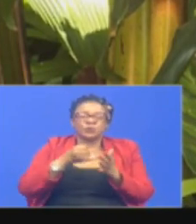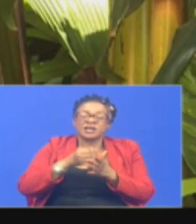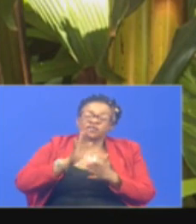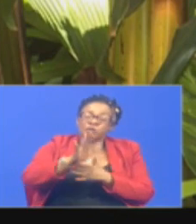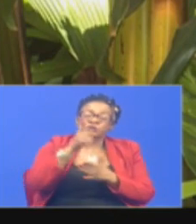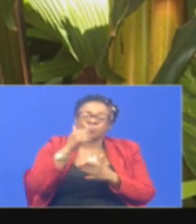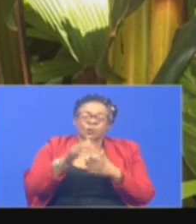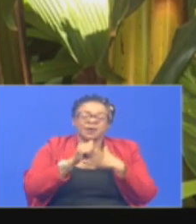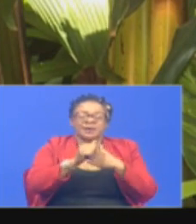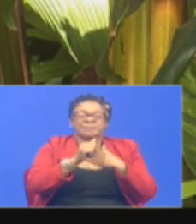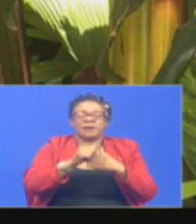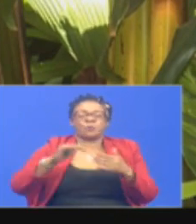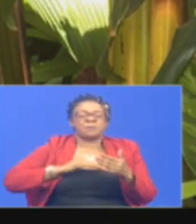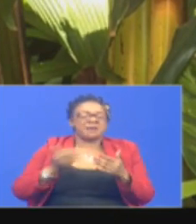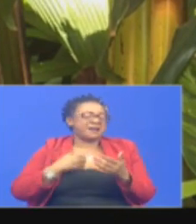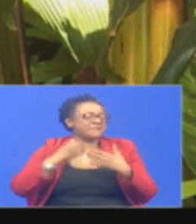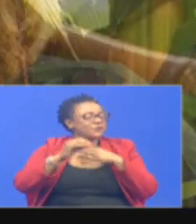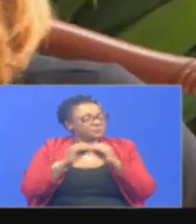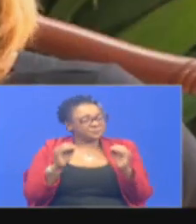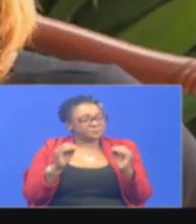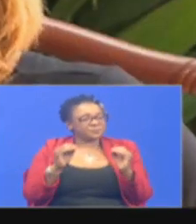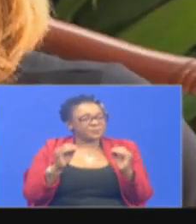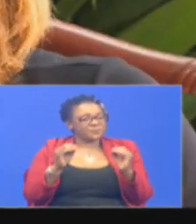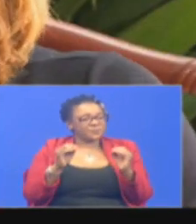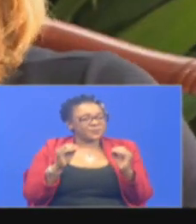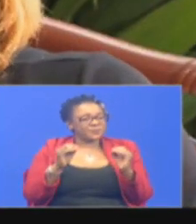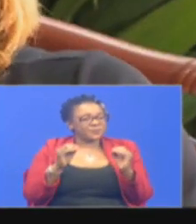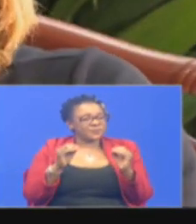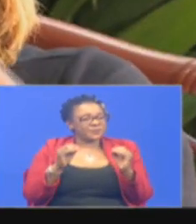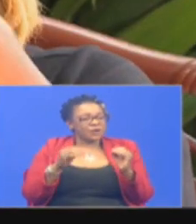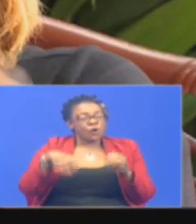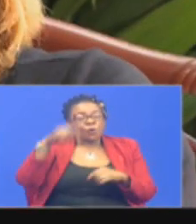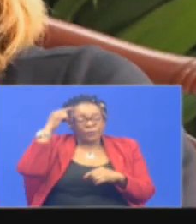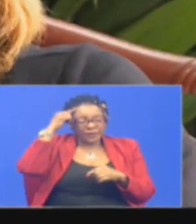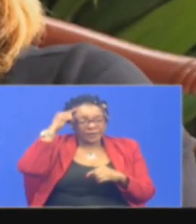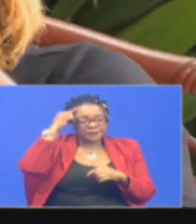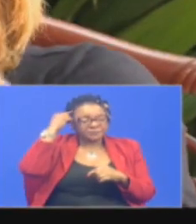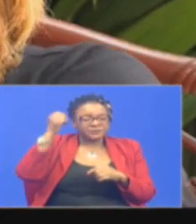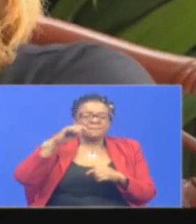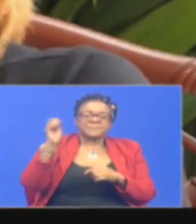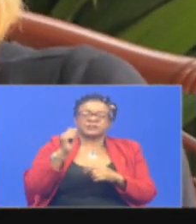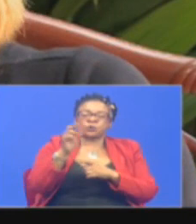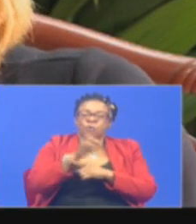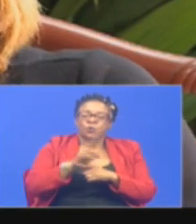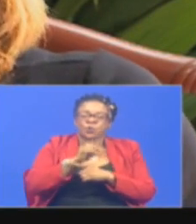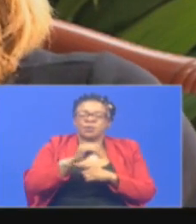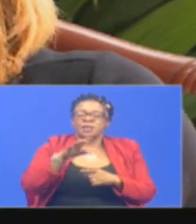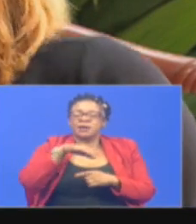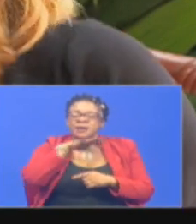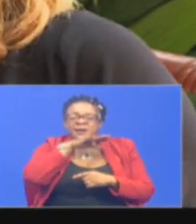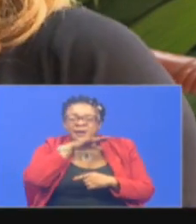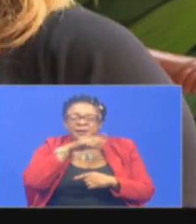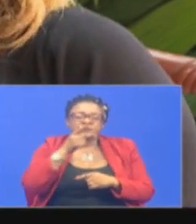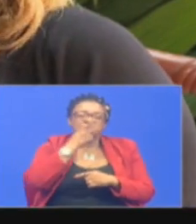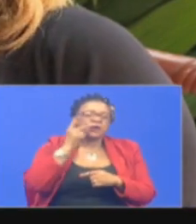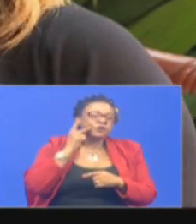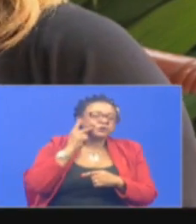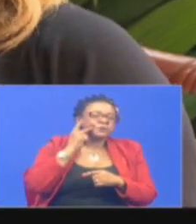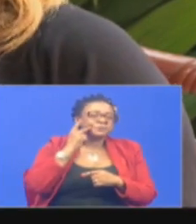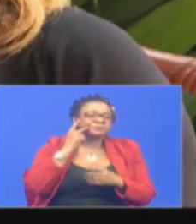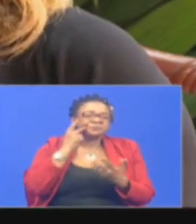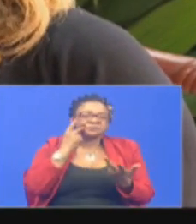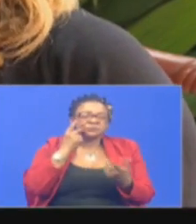don't think. So do you think it's deceptive when these party leaders, President Uhuru Kenyatta, Raila Odinga, you've mentioned also Kalonzo Musyoka,